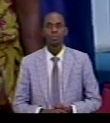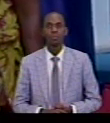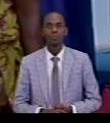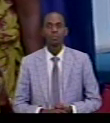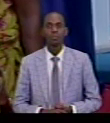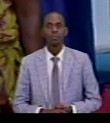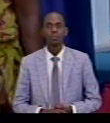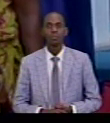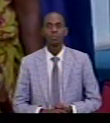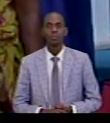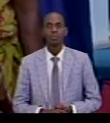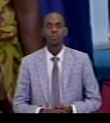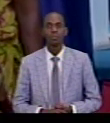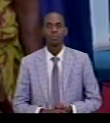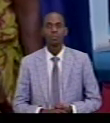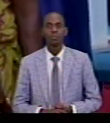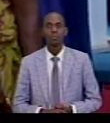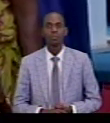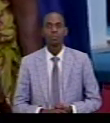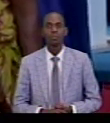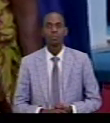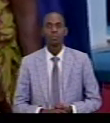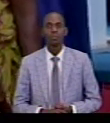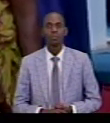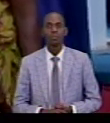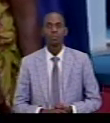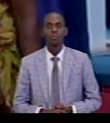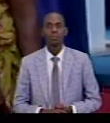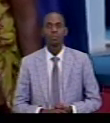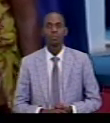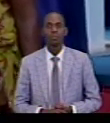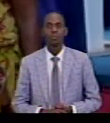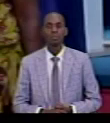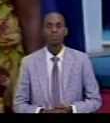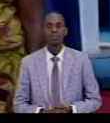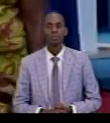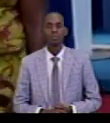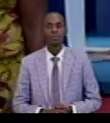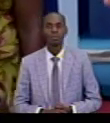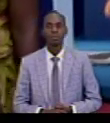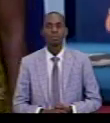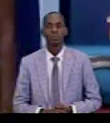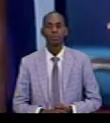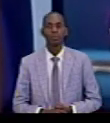problème qu'elle va nous exposer. Nous allons l'écouter.